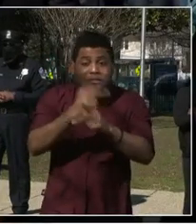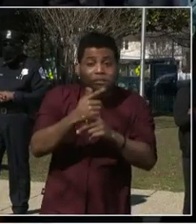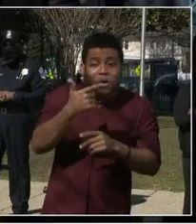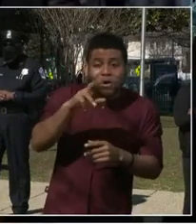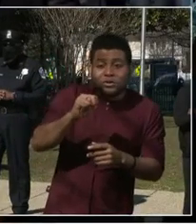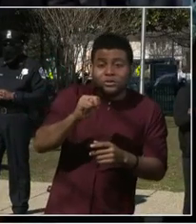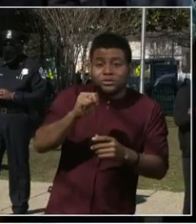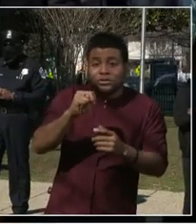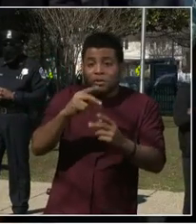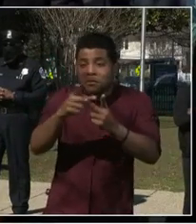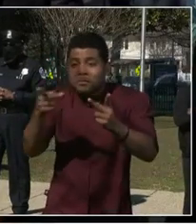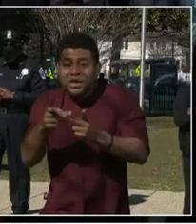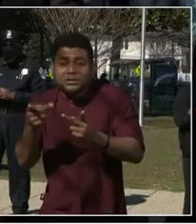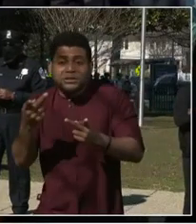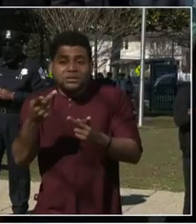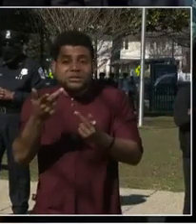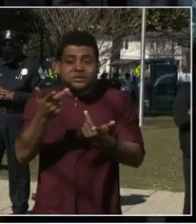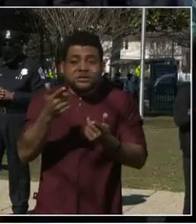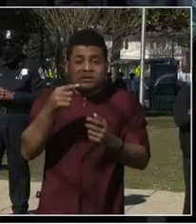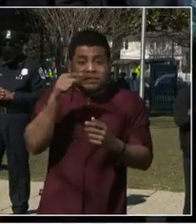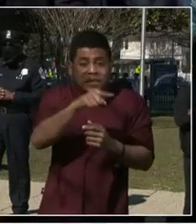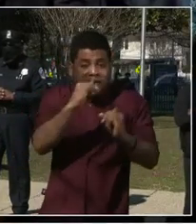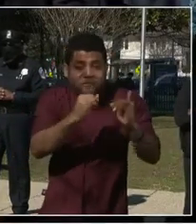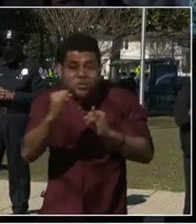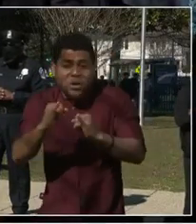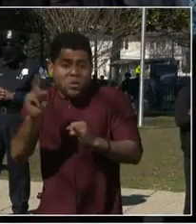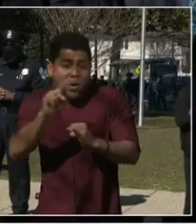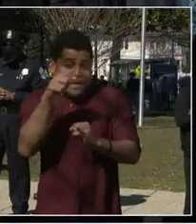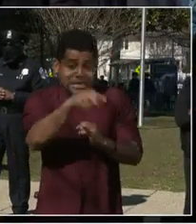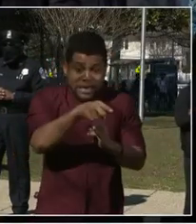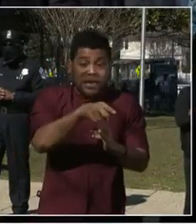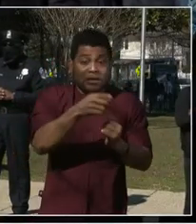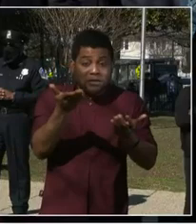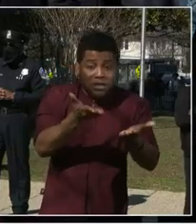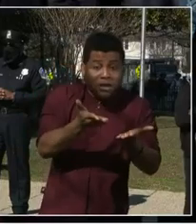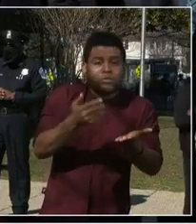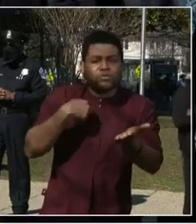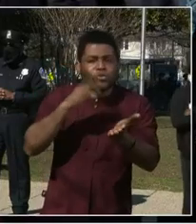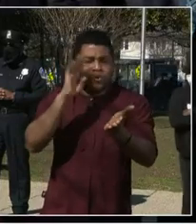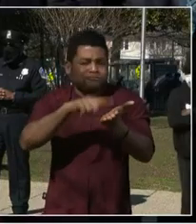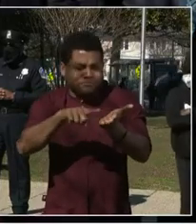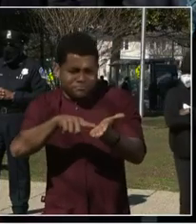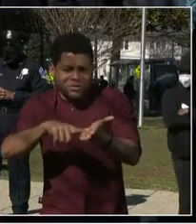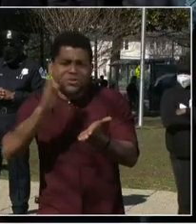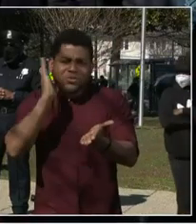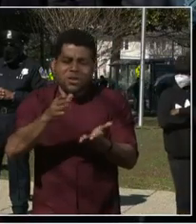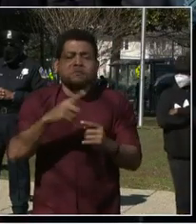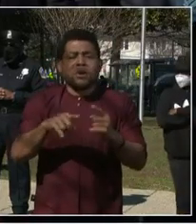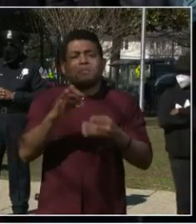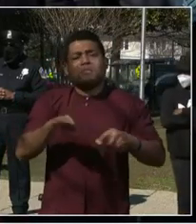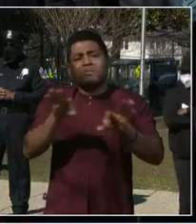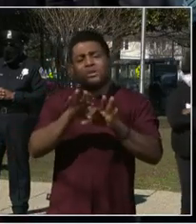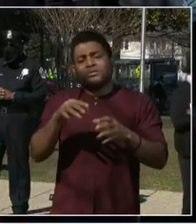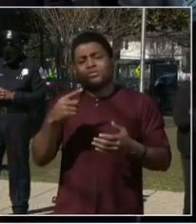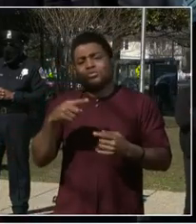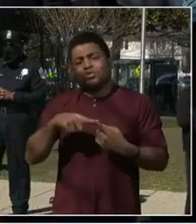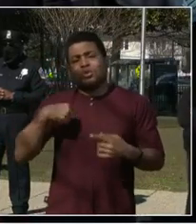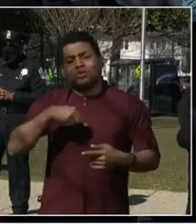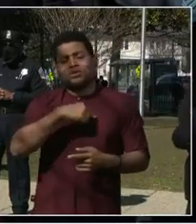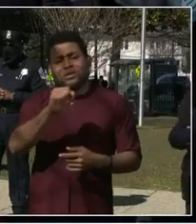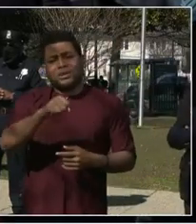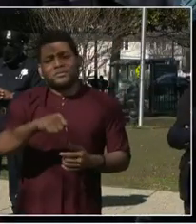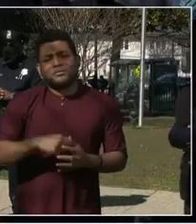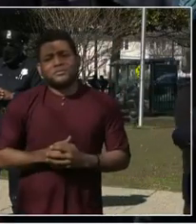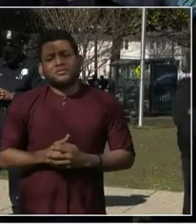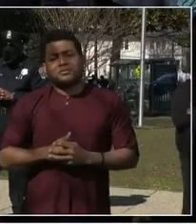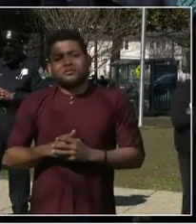knows where this individual has been, we'll be checking all of that stuff, but it's very important to us. Yes, sir. How about in terms